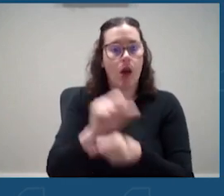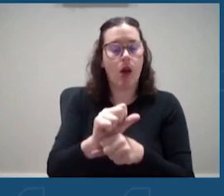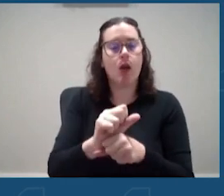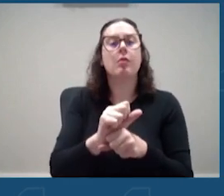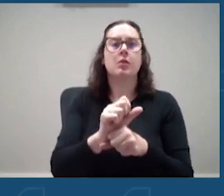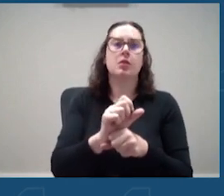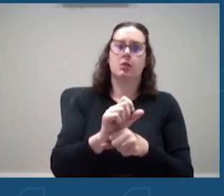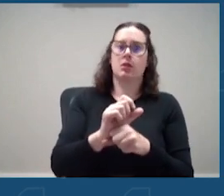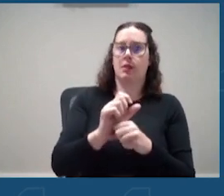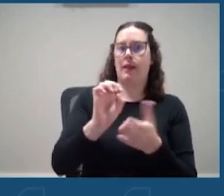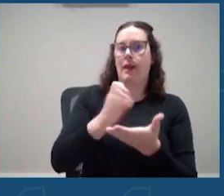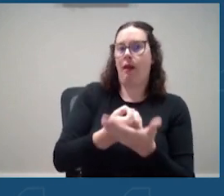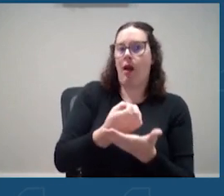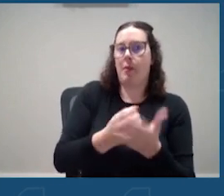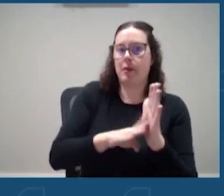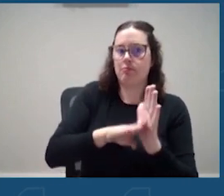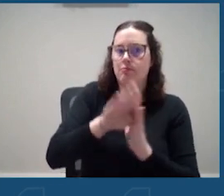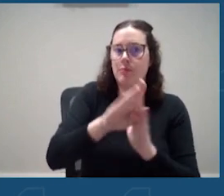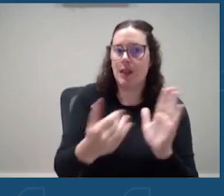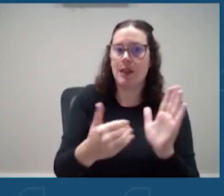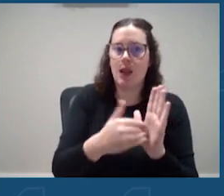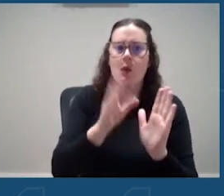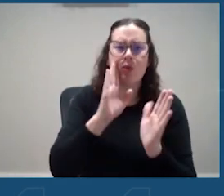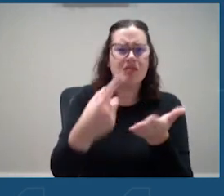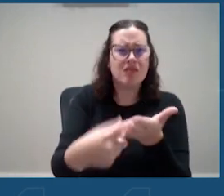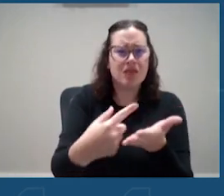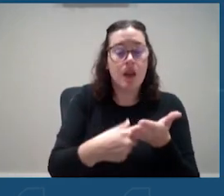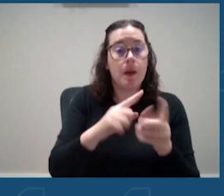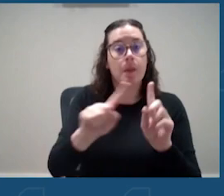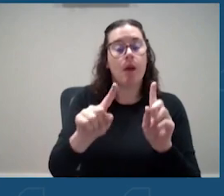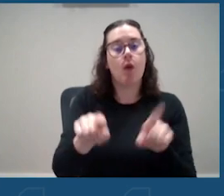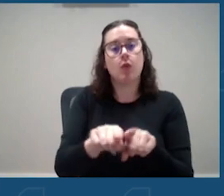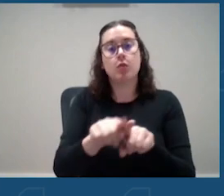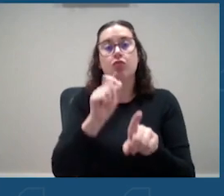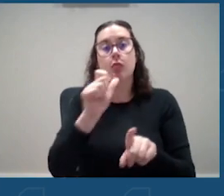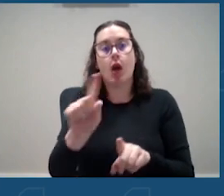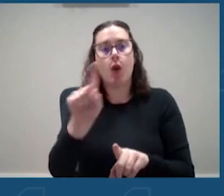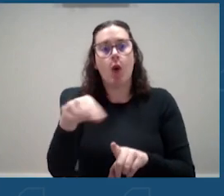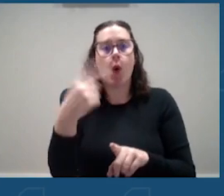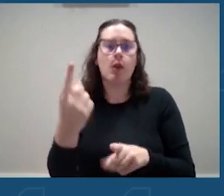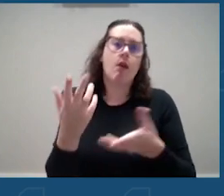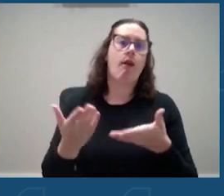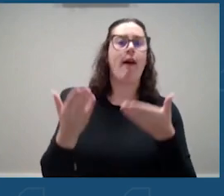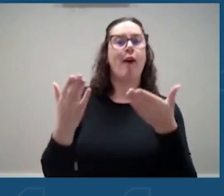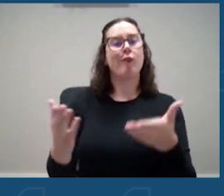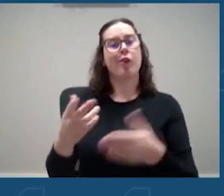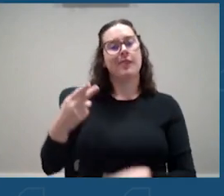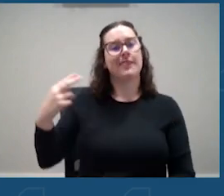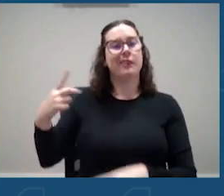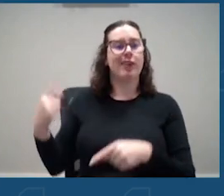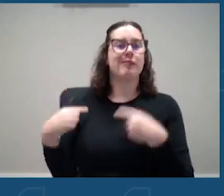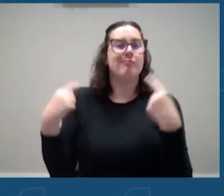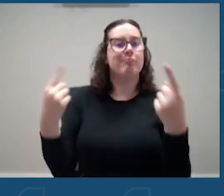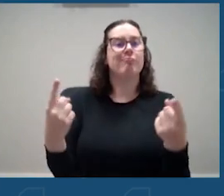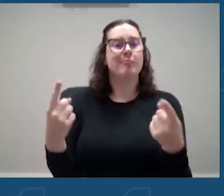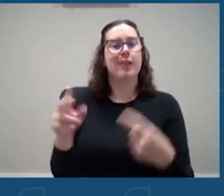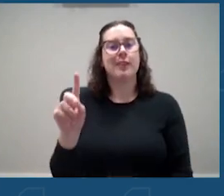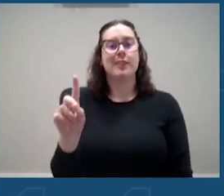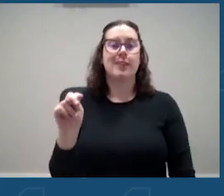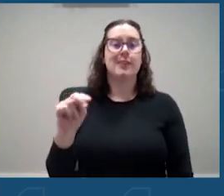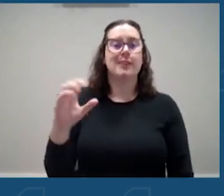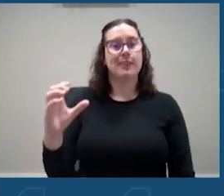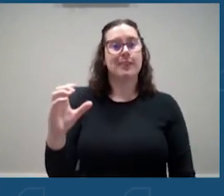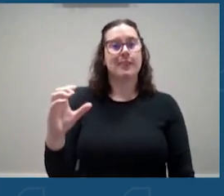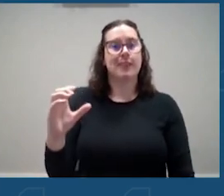And also, what we have to offer, not just historically, as the place that had a Democratic convention 100 years